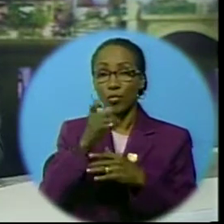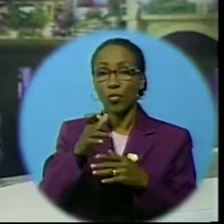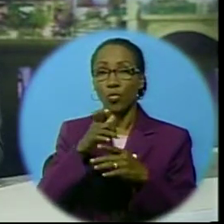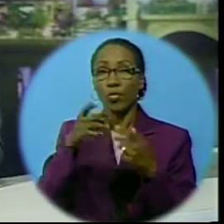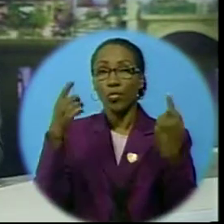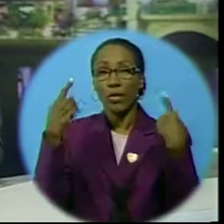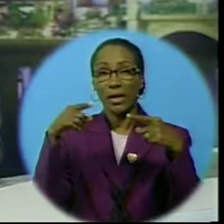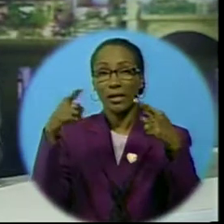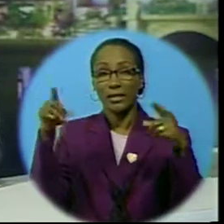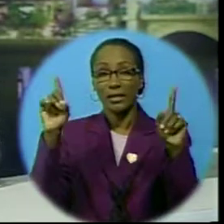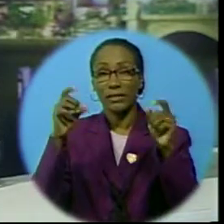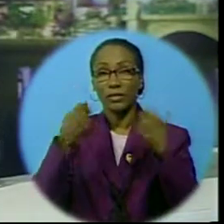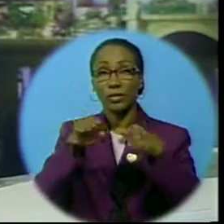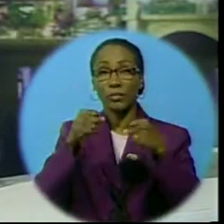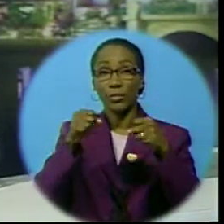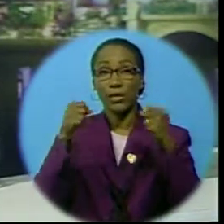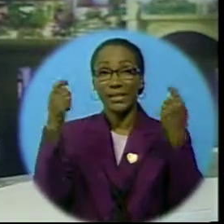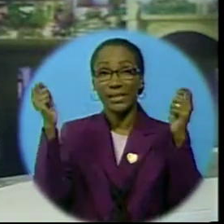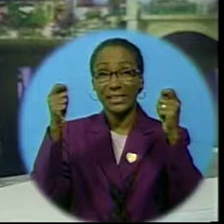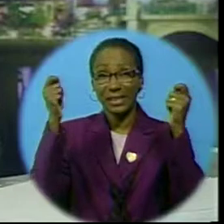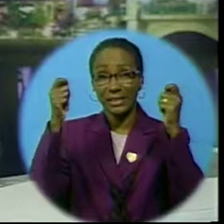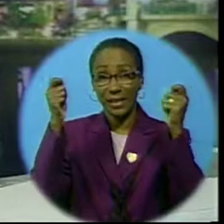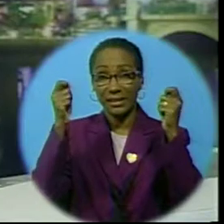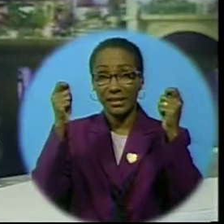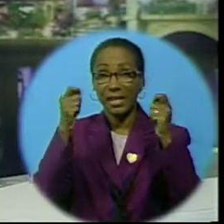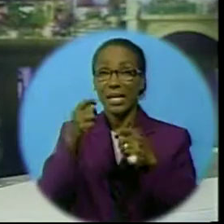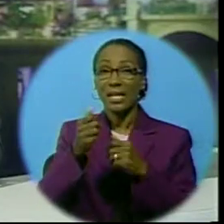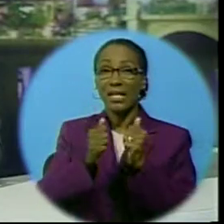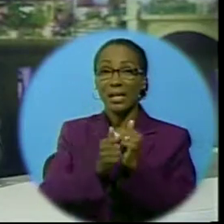success. And the most recent was champion